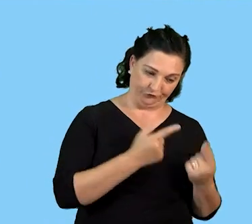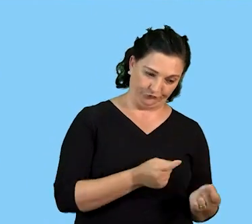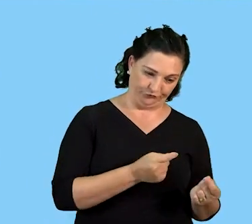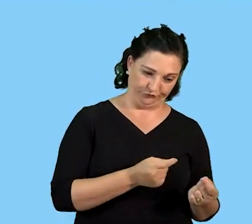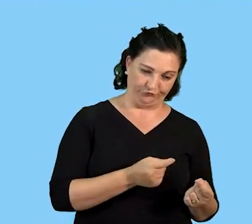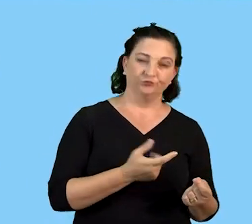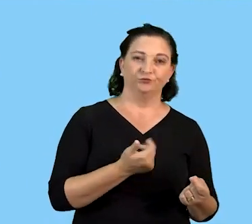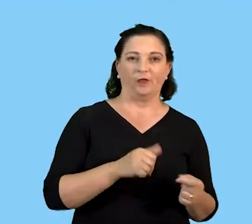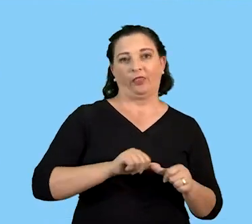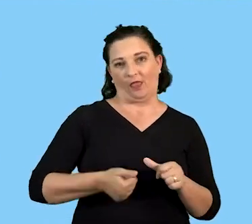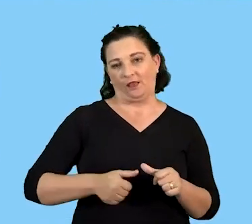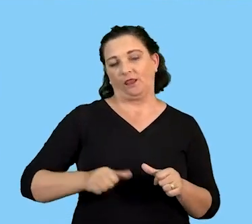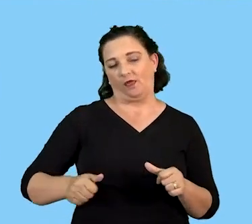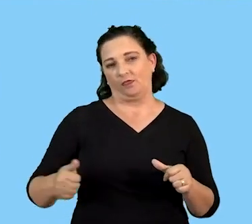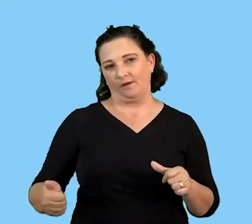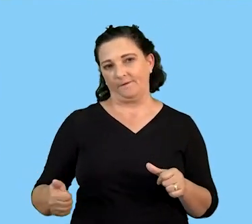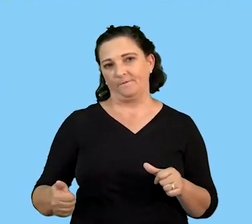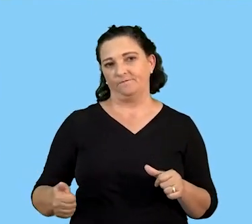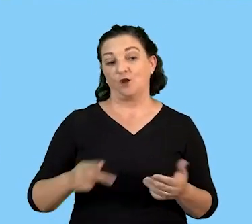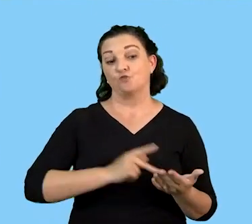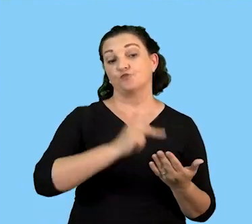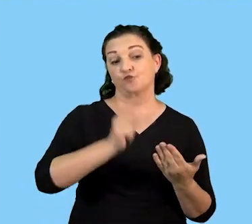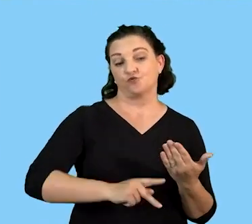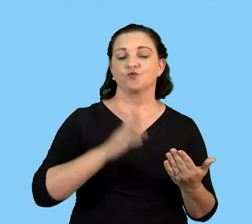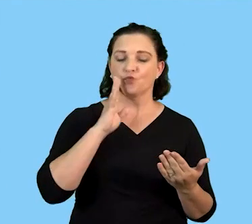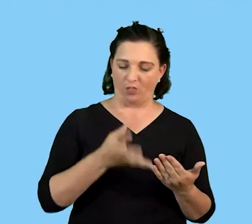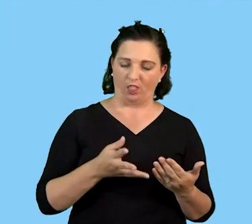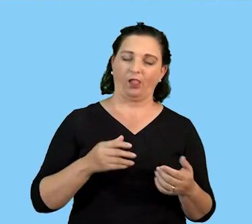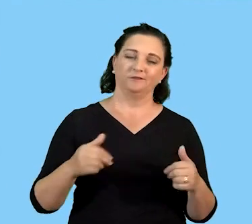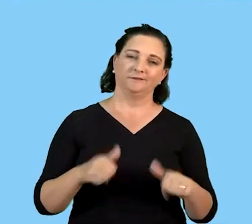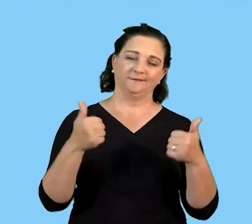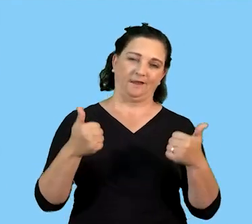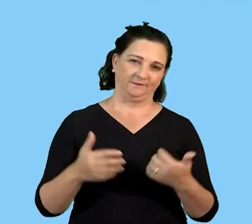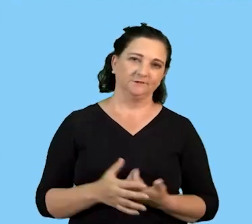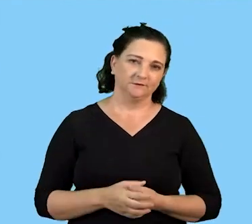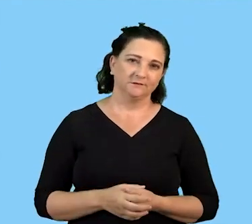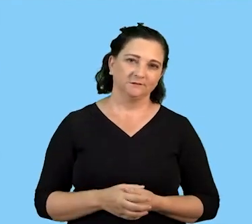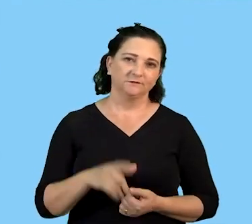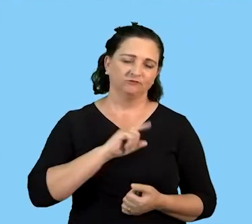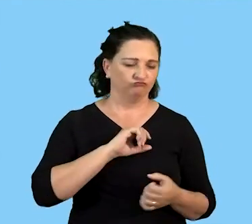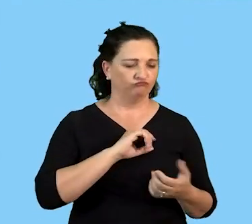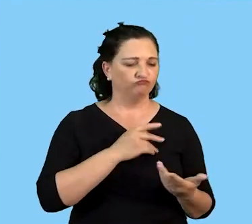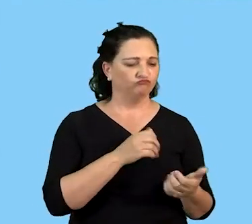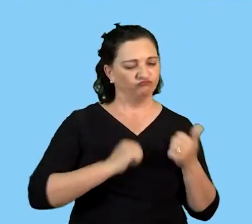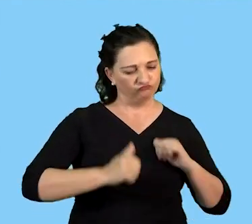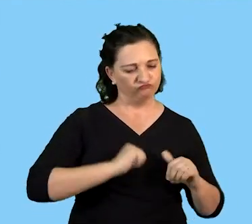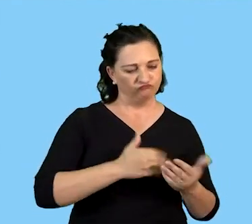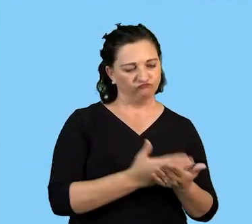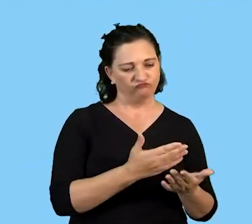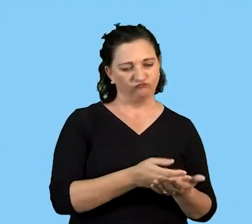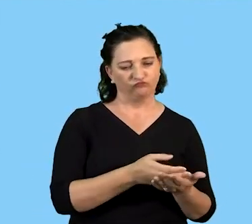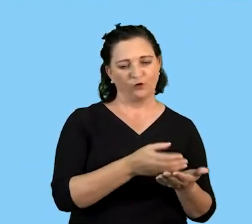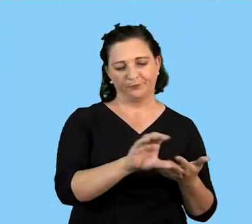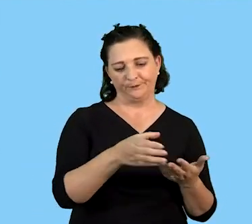order to make sure that the project becomes a success, followed by this particular activity. So it's breaking down of activities in terms